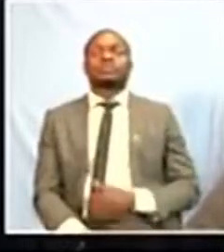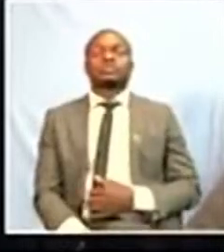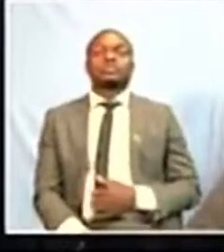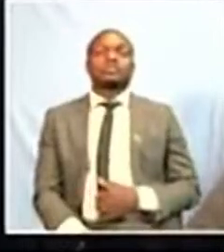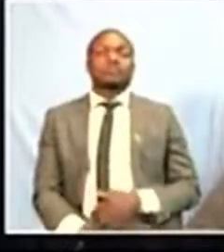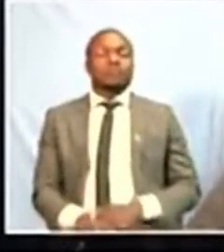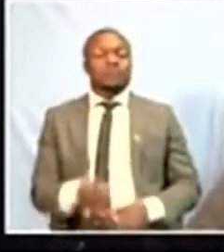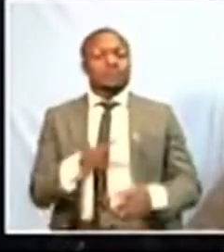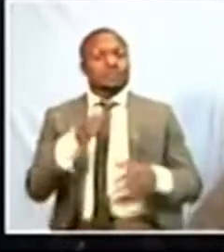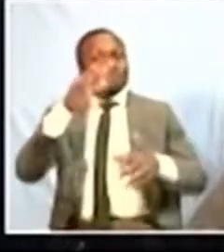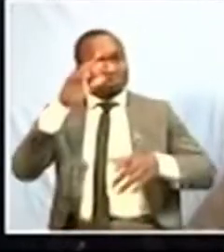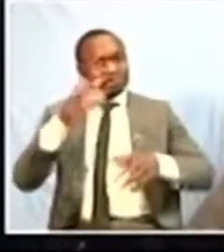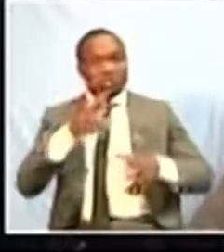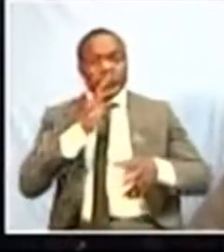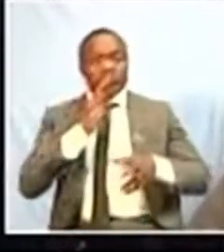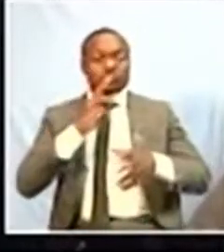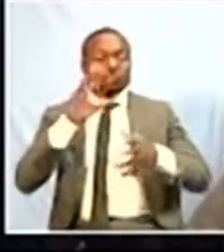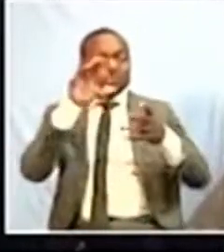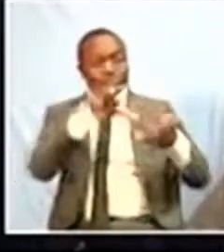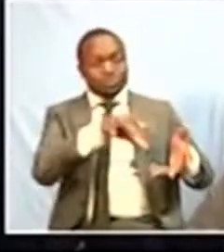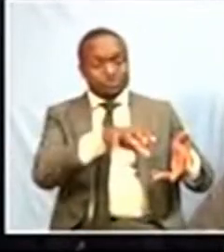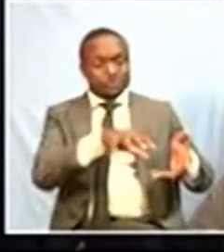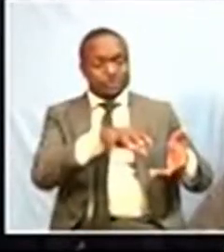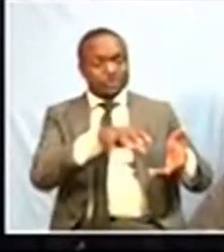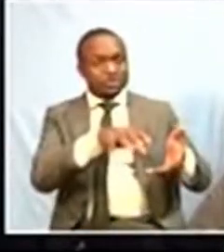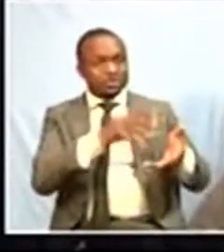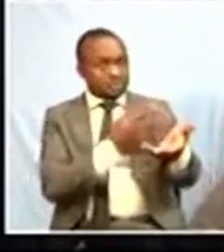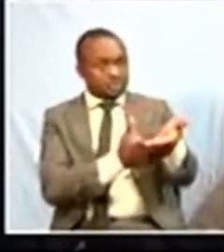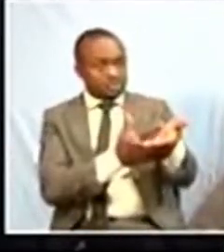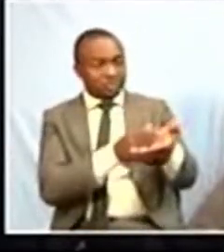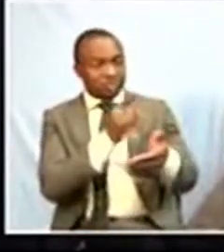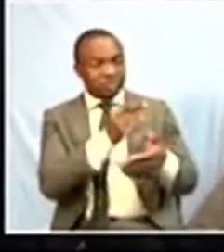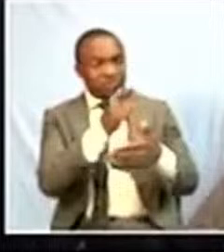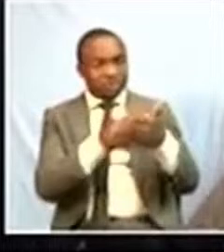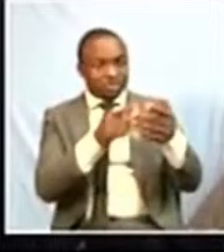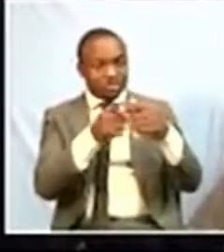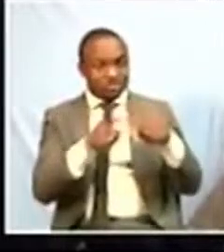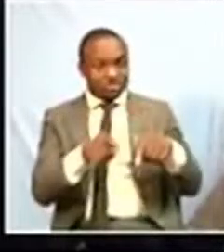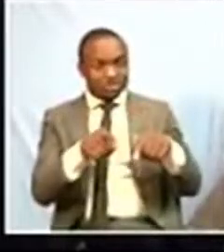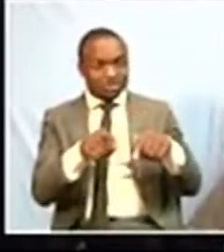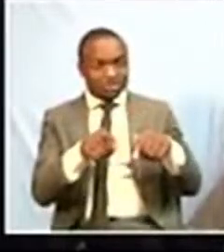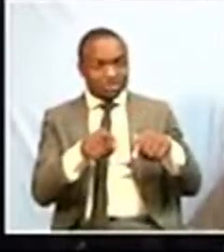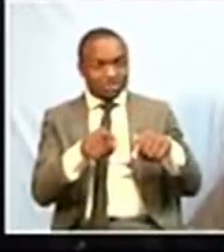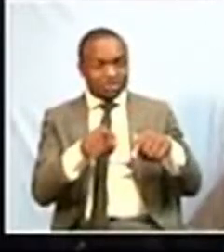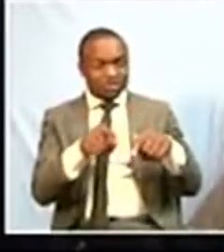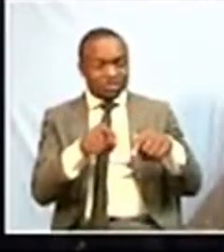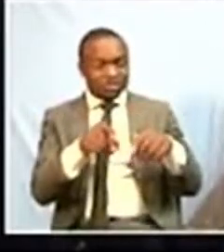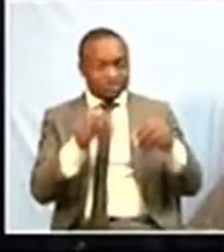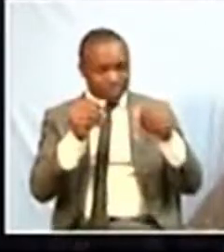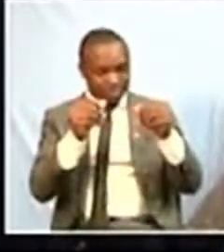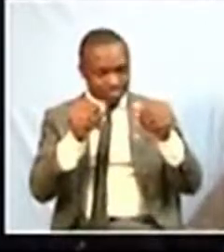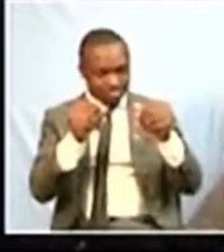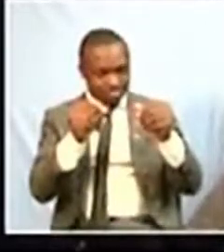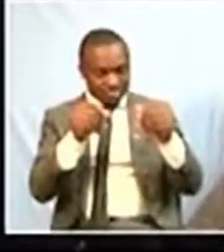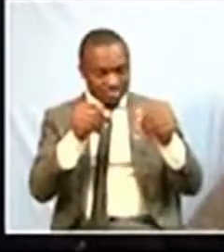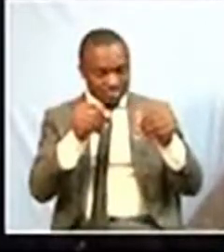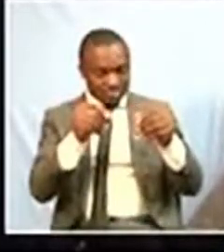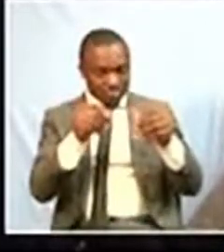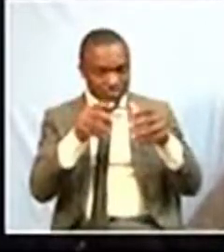they get soaked, what happens? It's just fiber. What happens?